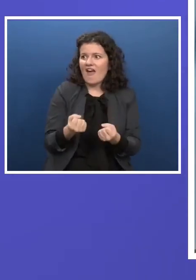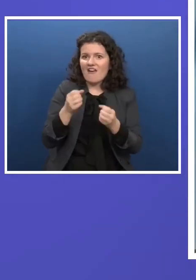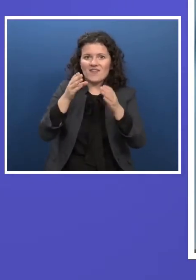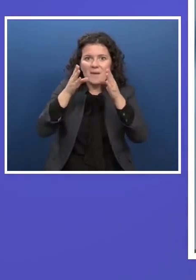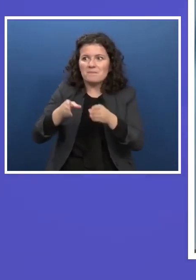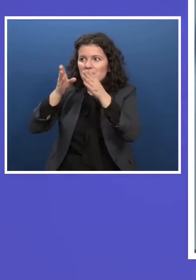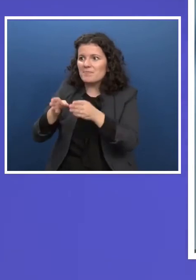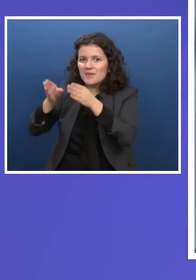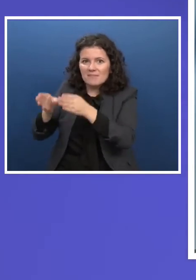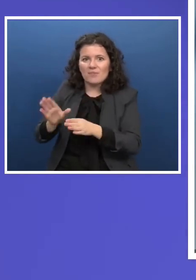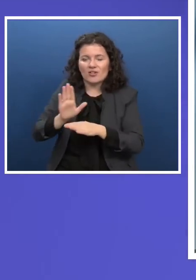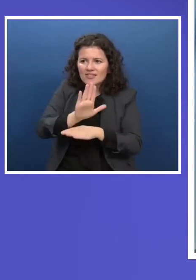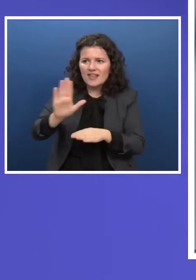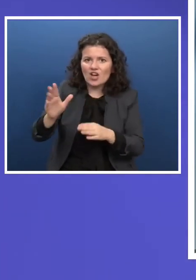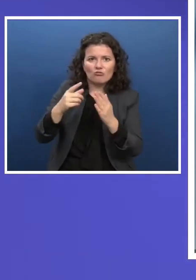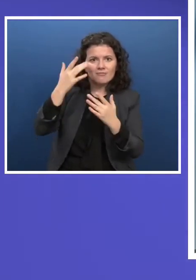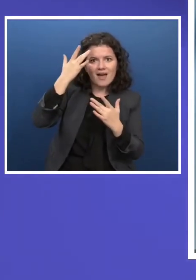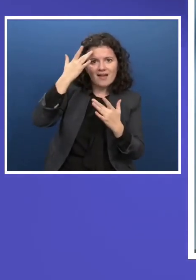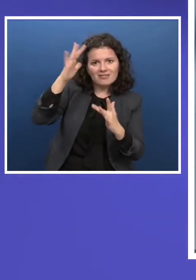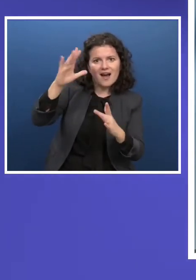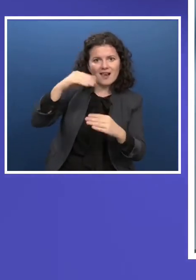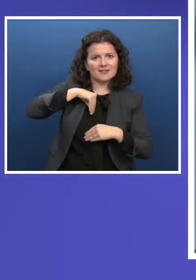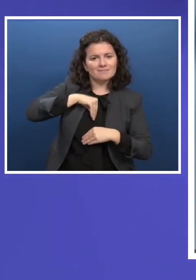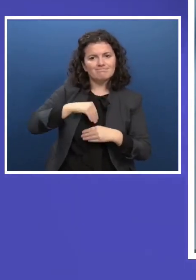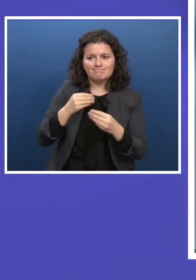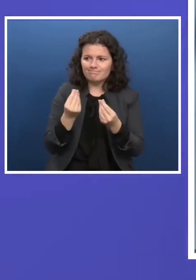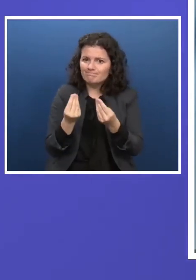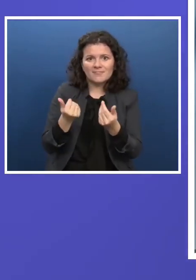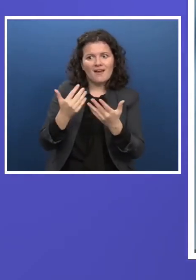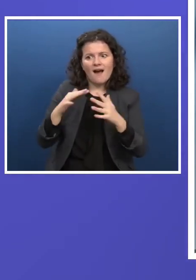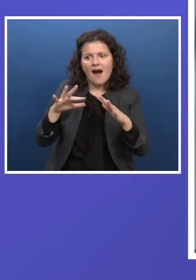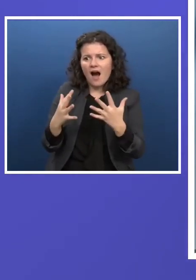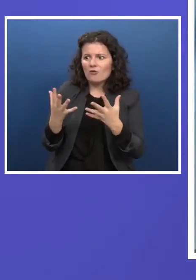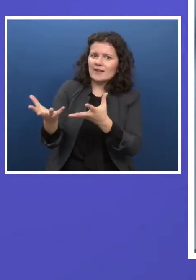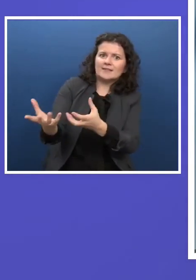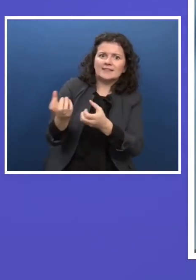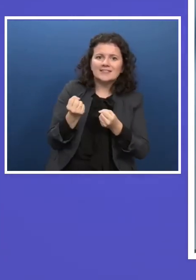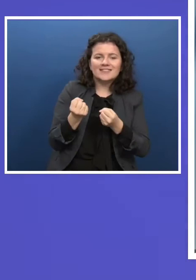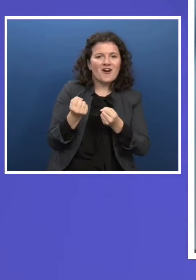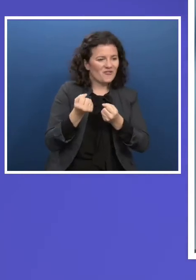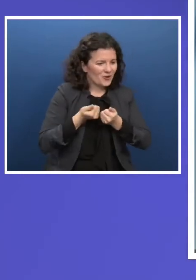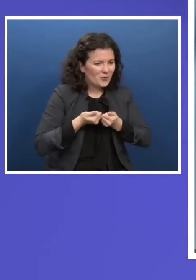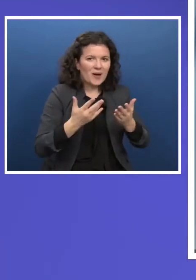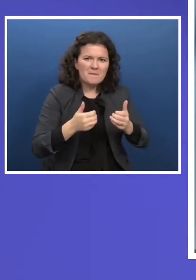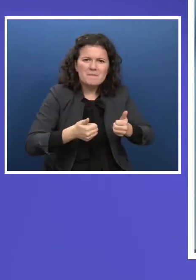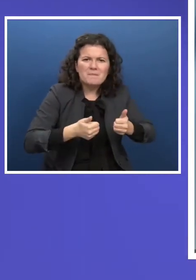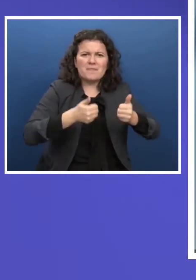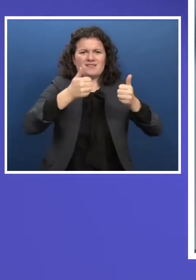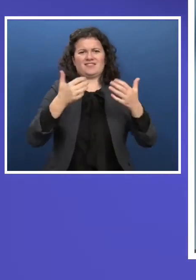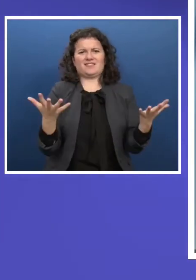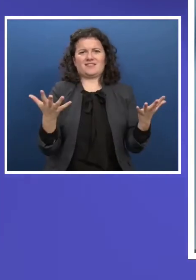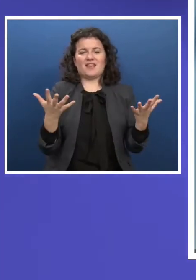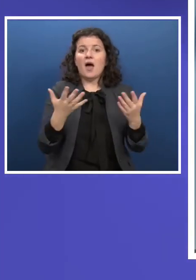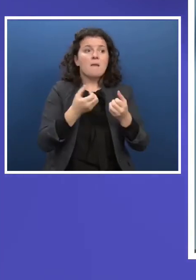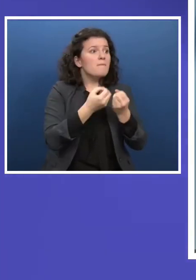use the talent which is available in the best possible way if you want to make sure that you can address those challenges.